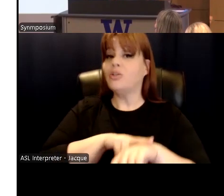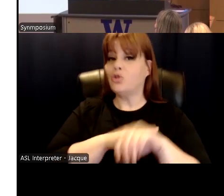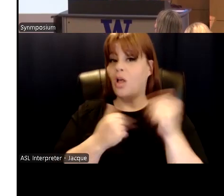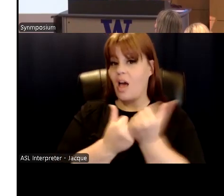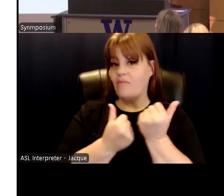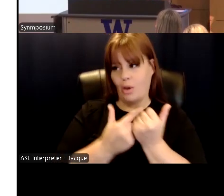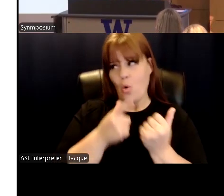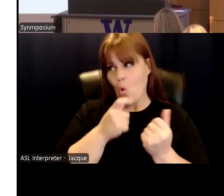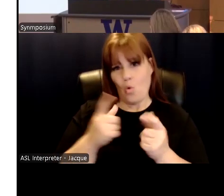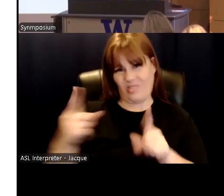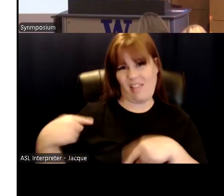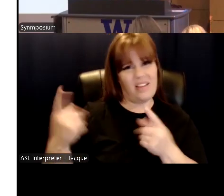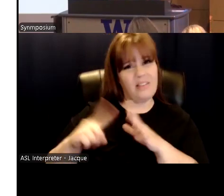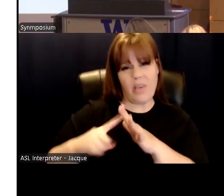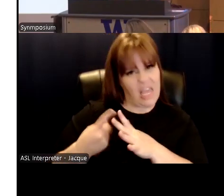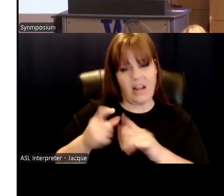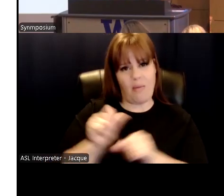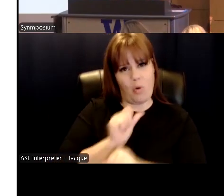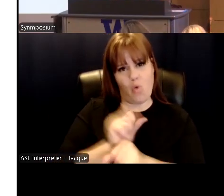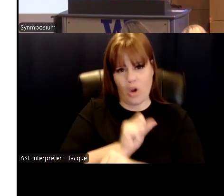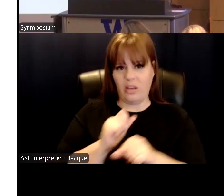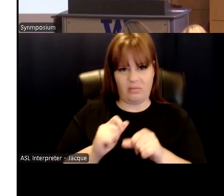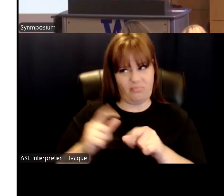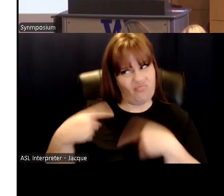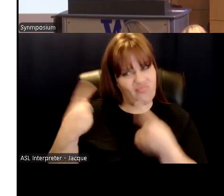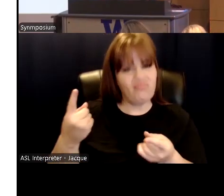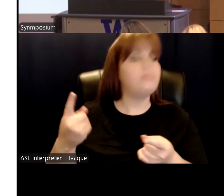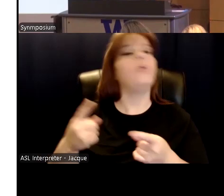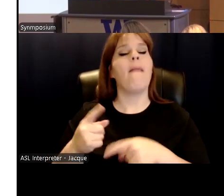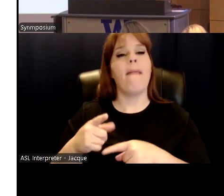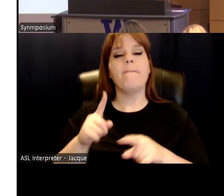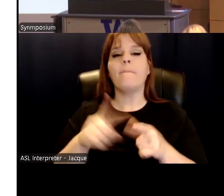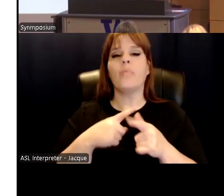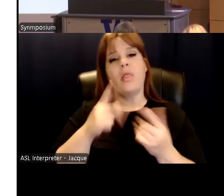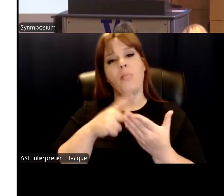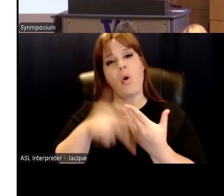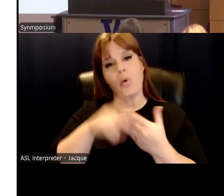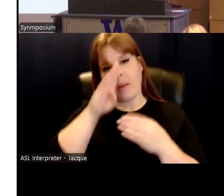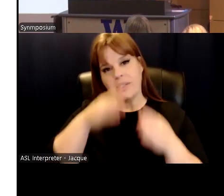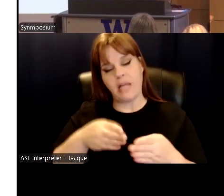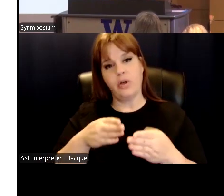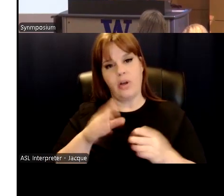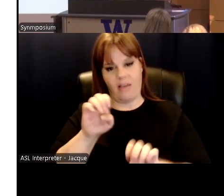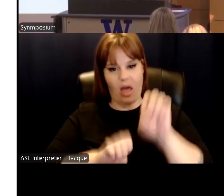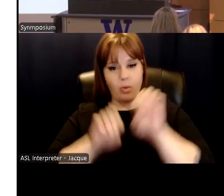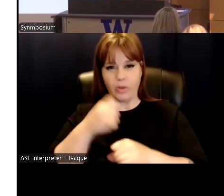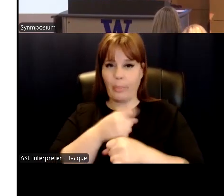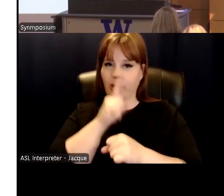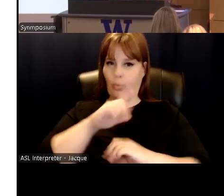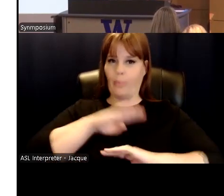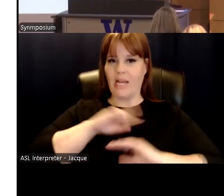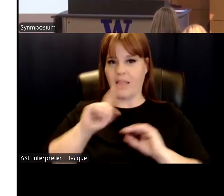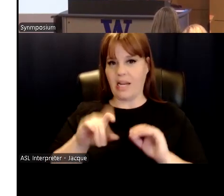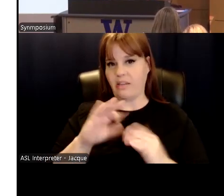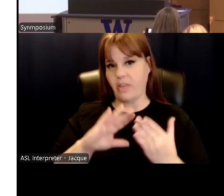since the beginning. And we do a person-centered programmatic evaluation, make sure we're meeting the needs of our community. And then in